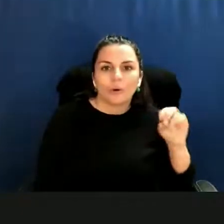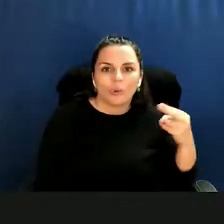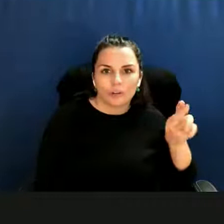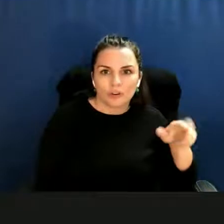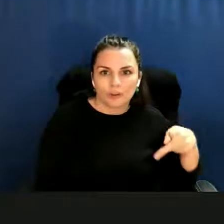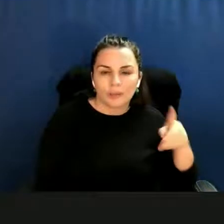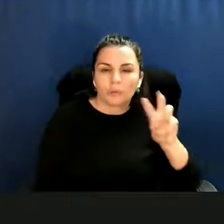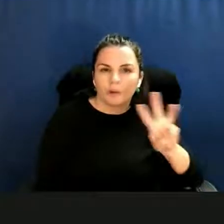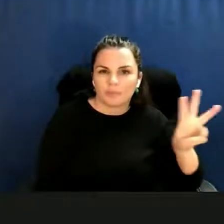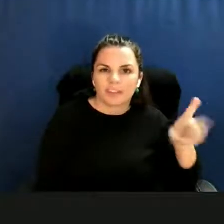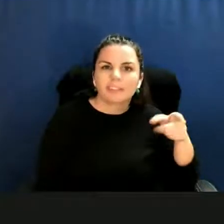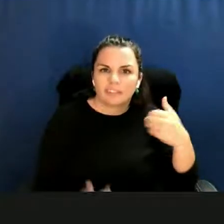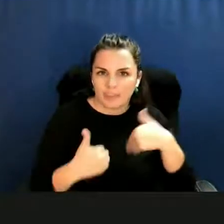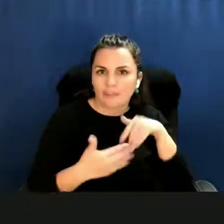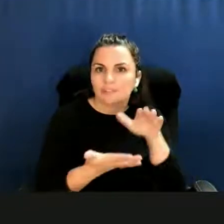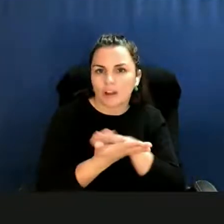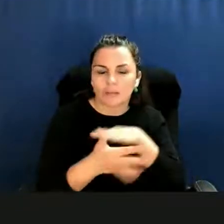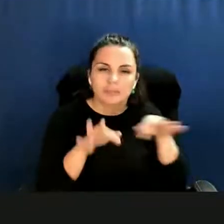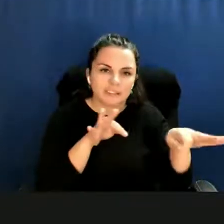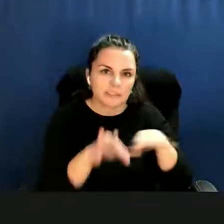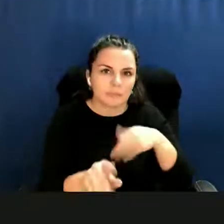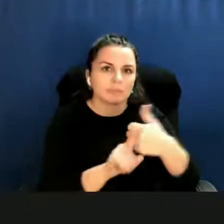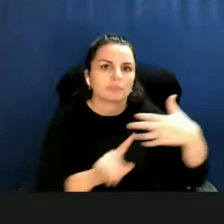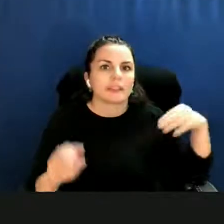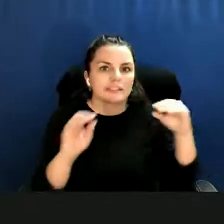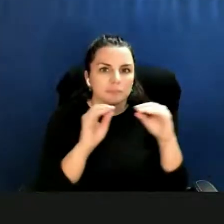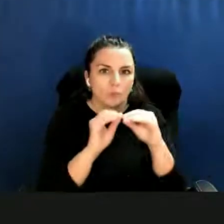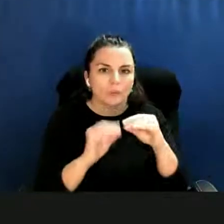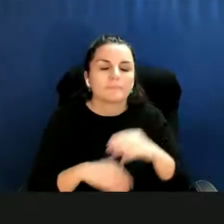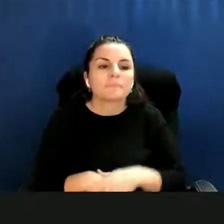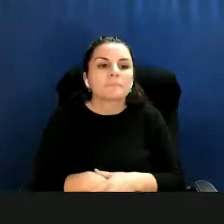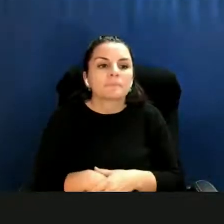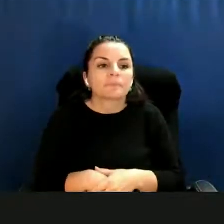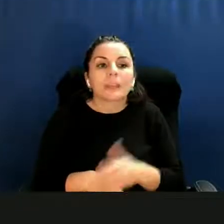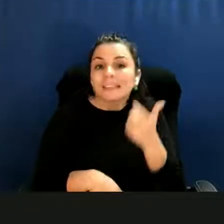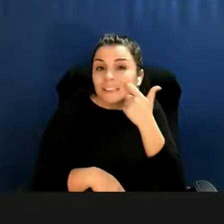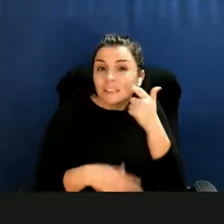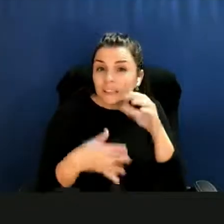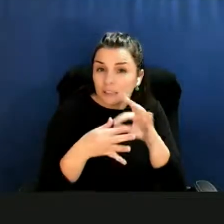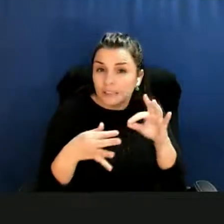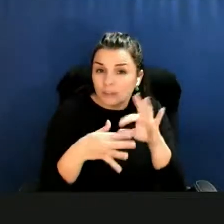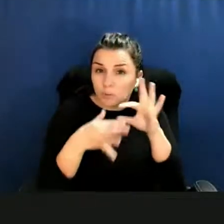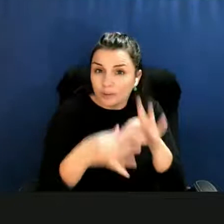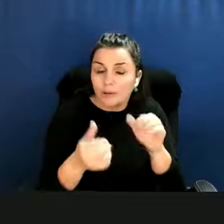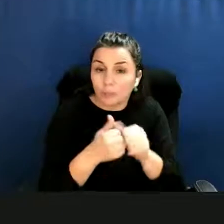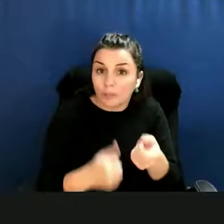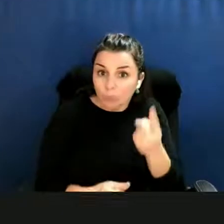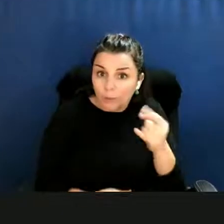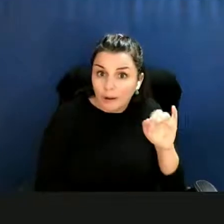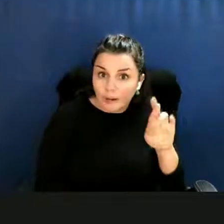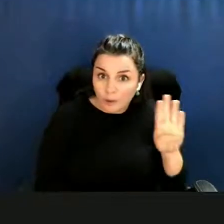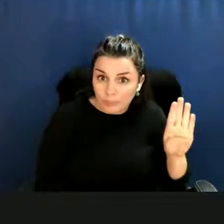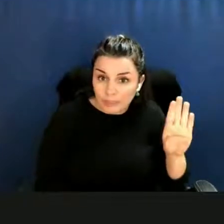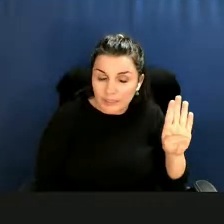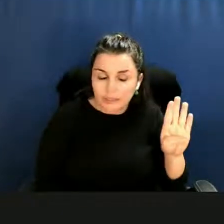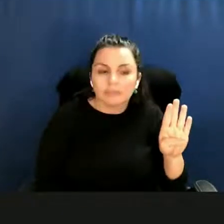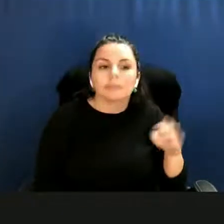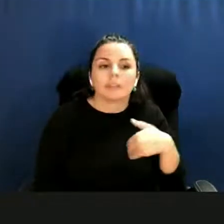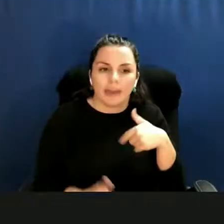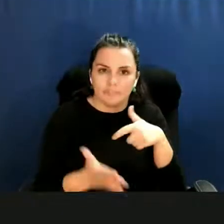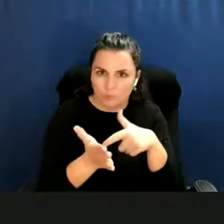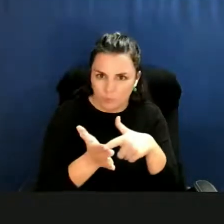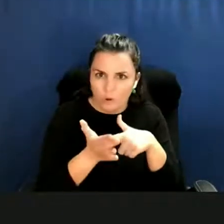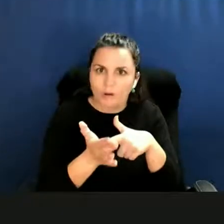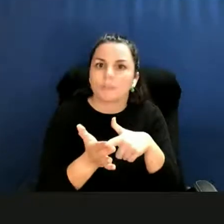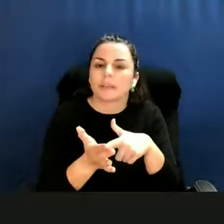talks about that. And as I mentioned earlier, when it comes to single IRB, there is a requirement